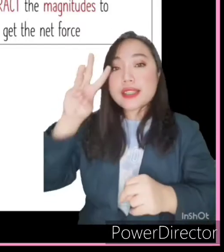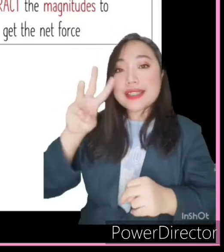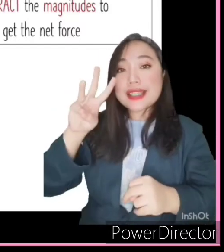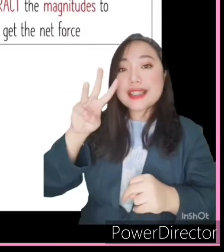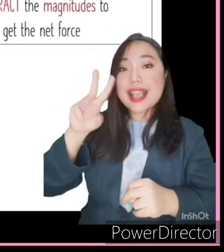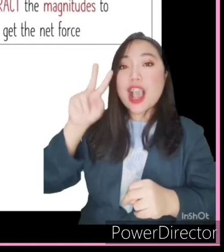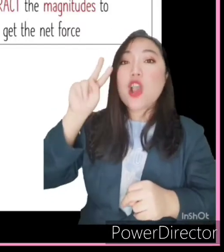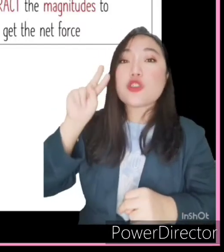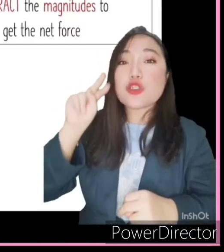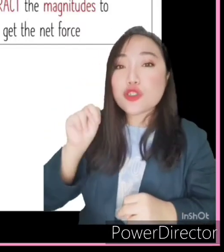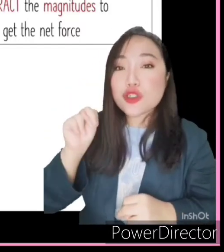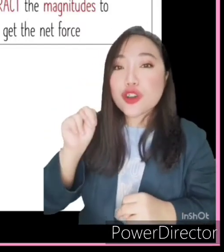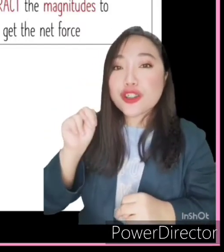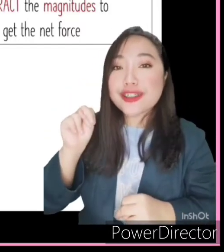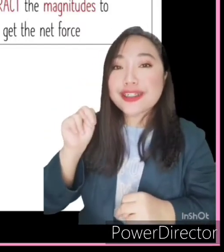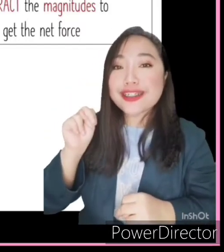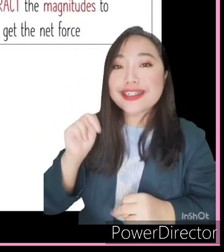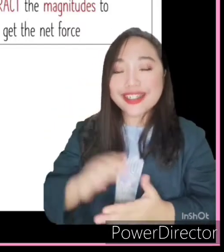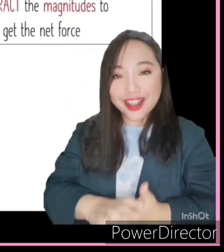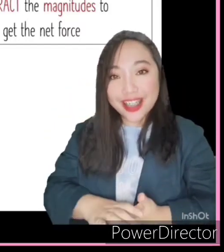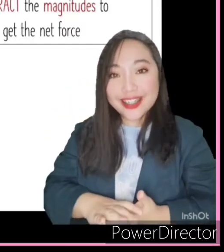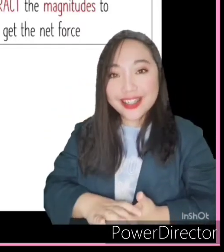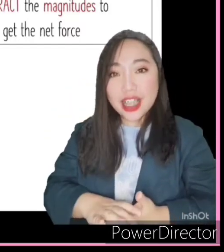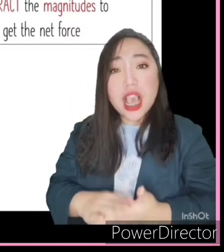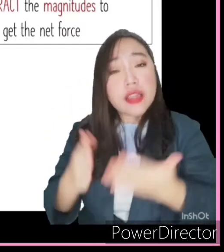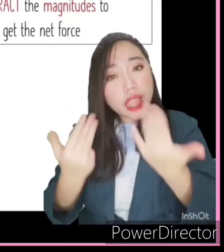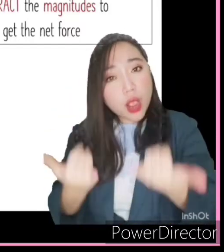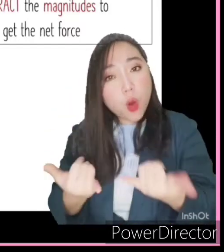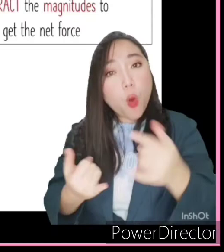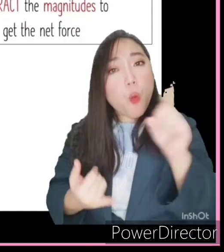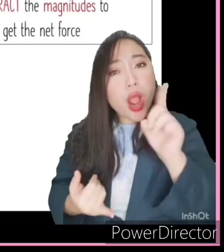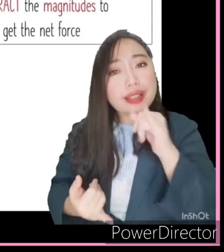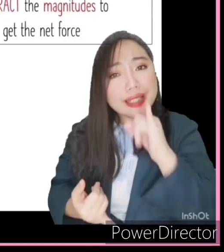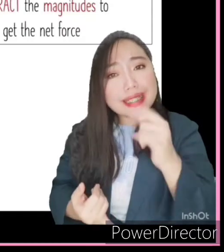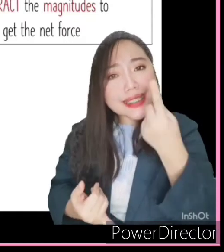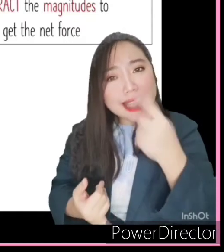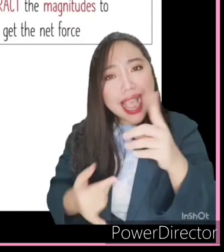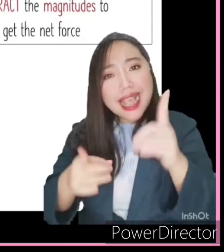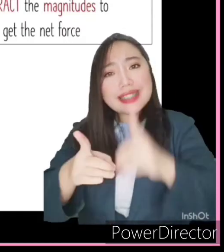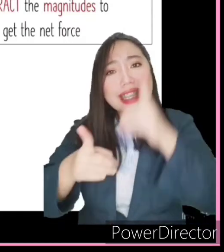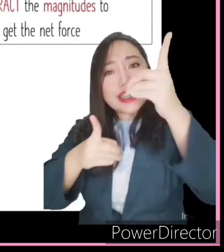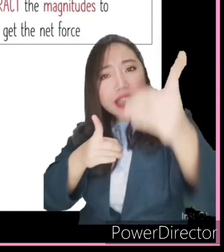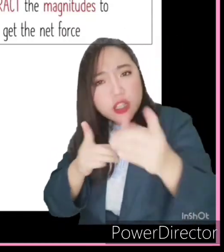that means newton. So that answer is 6n. That's the net force.